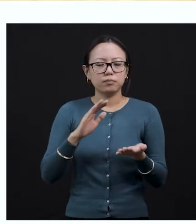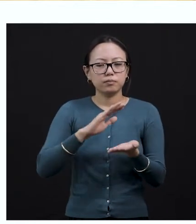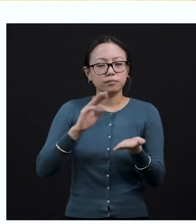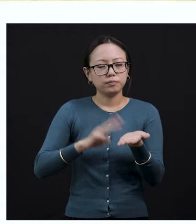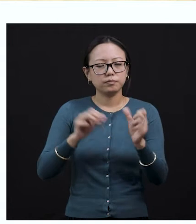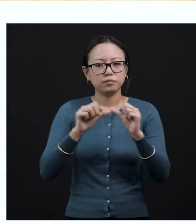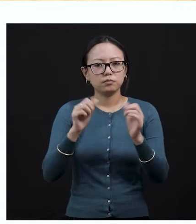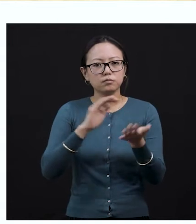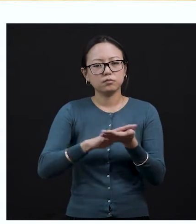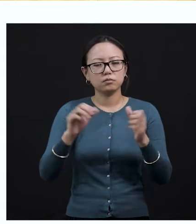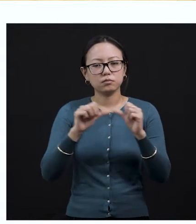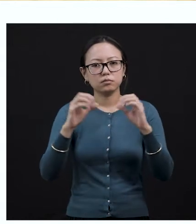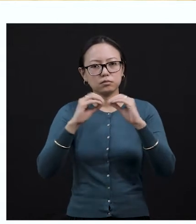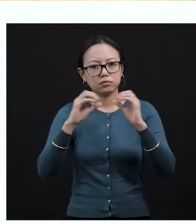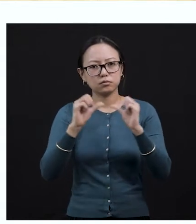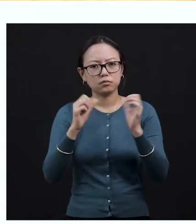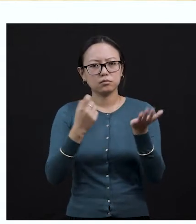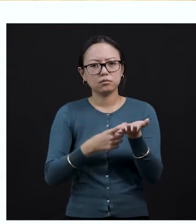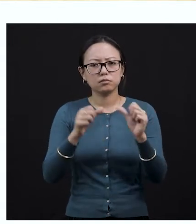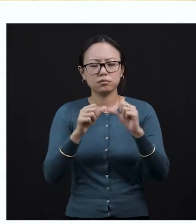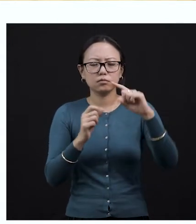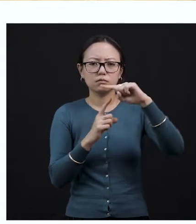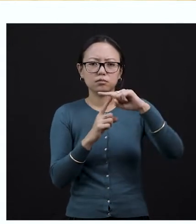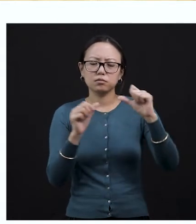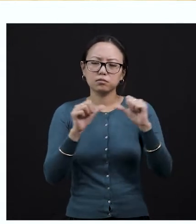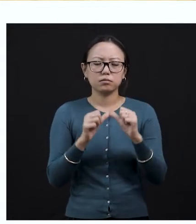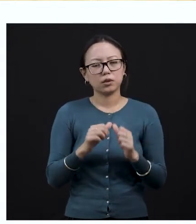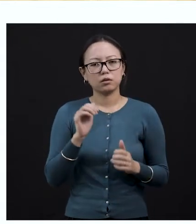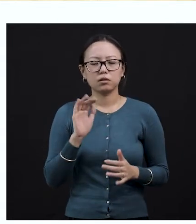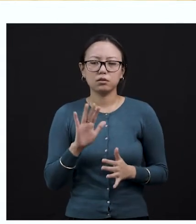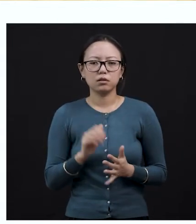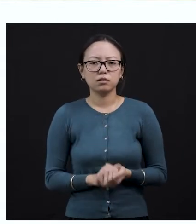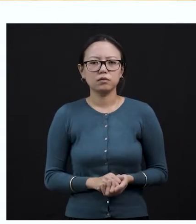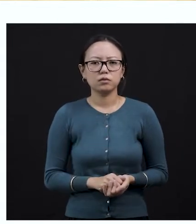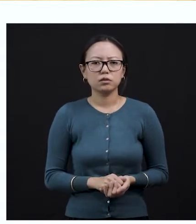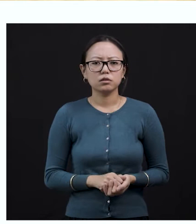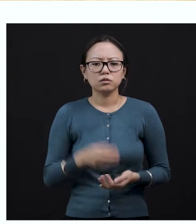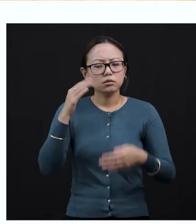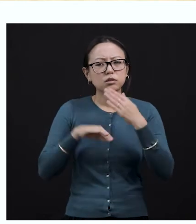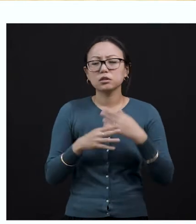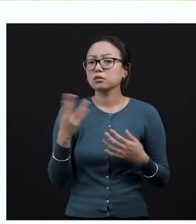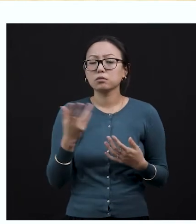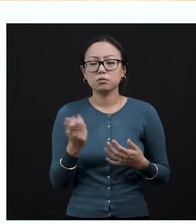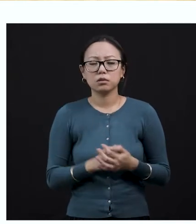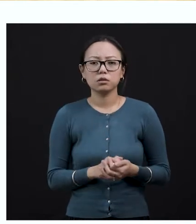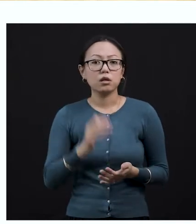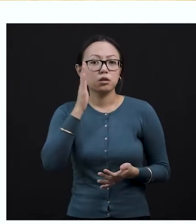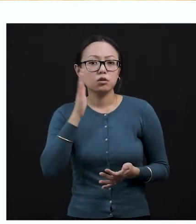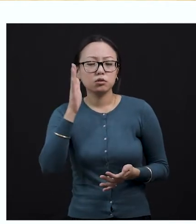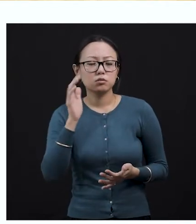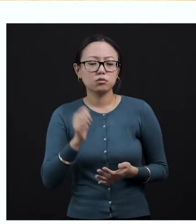it mostly contains some religious hymns, some songs, some verses that they